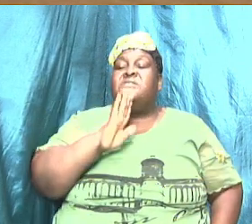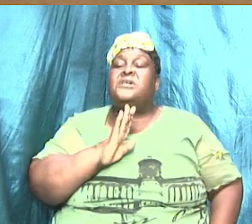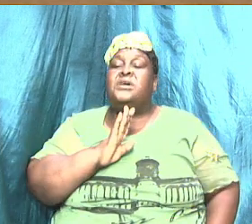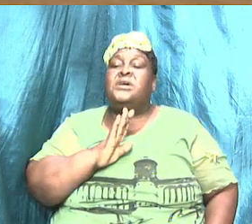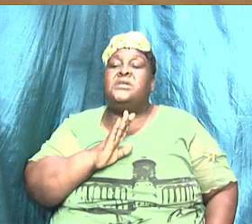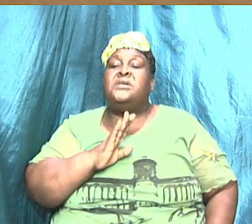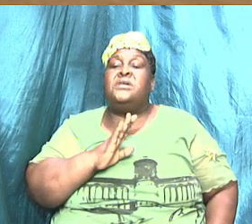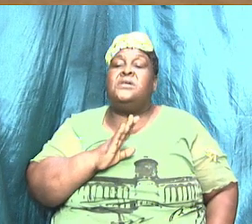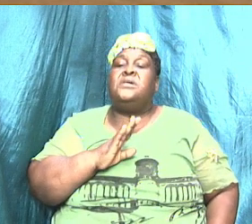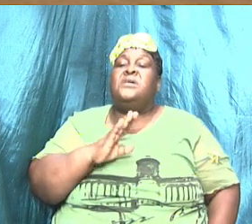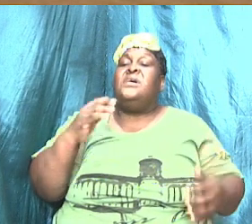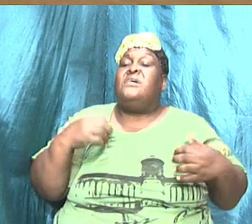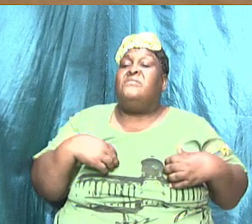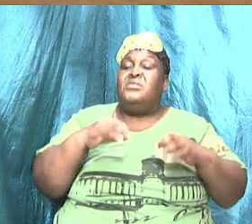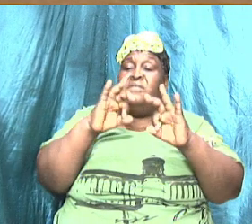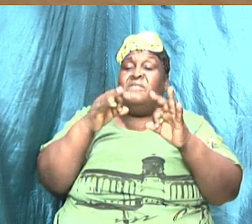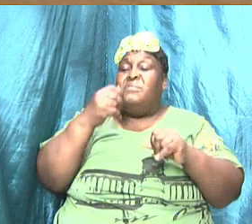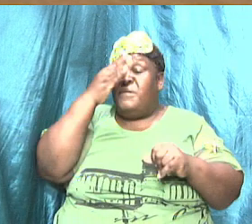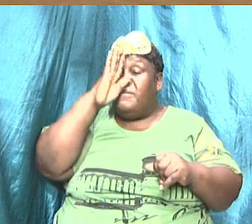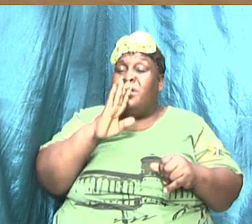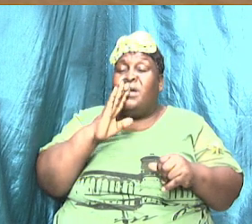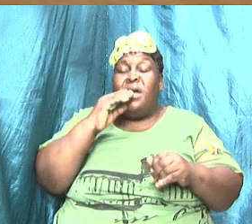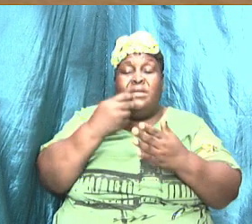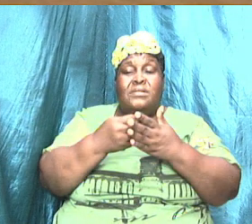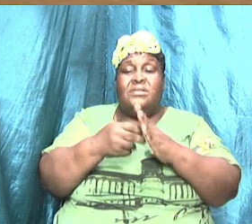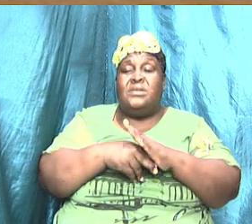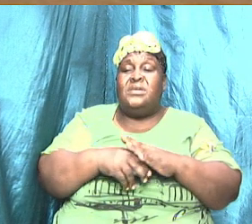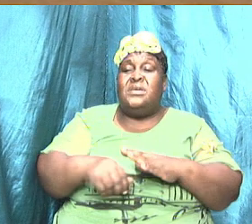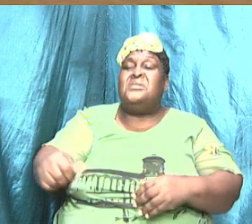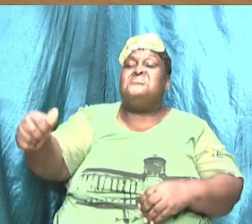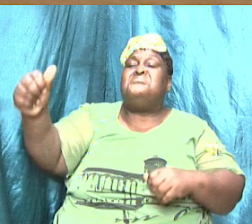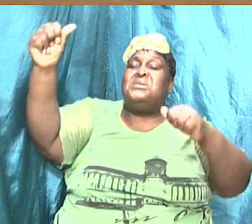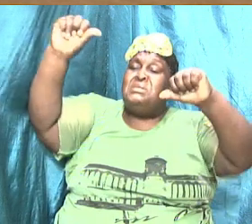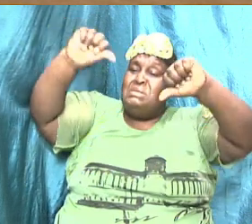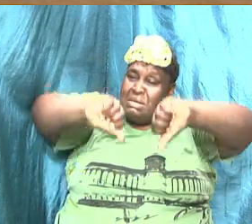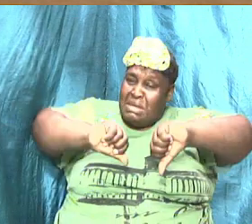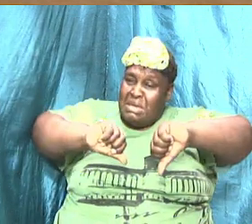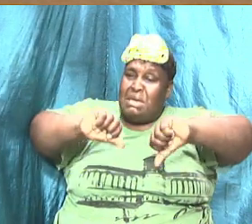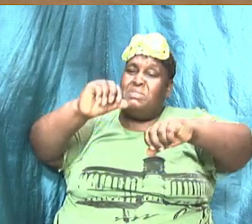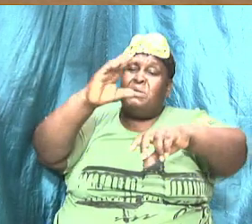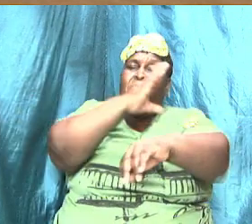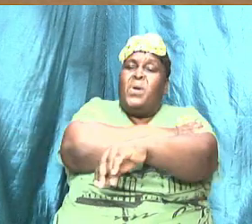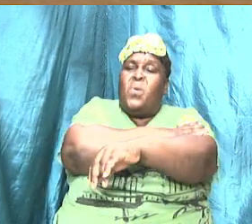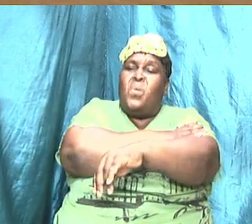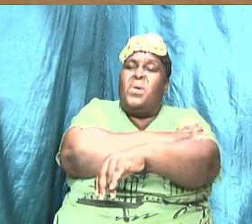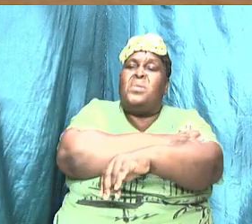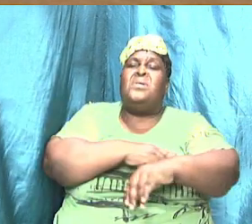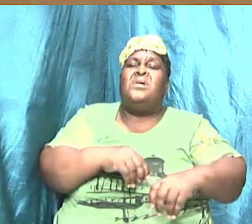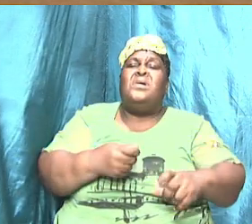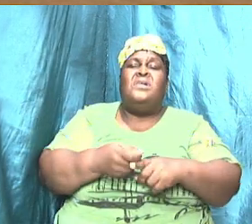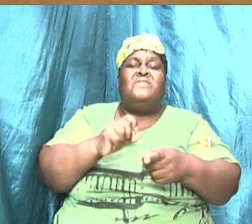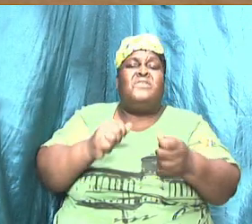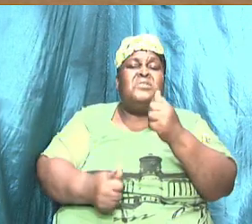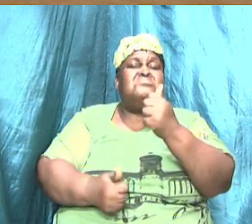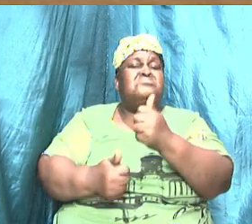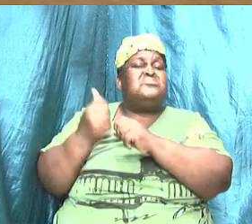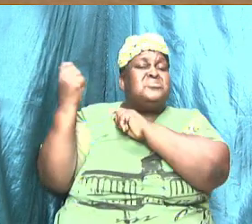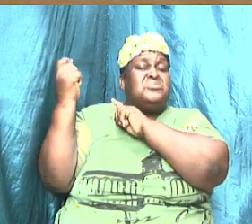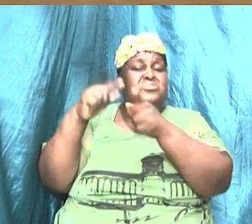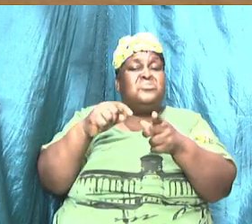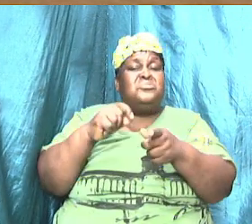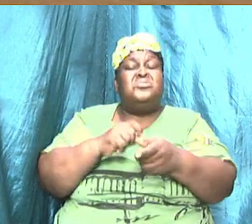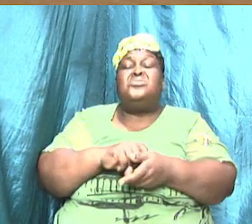Having a Form of Godliness But denying The power Thereof From such Turn